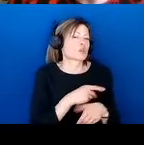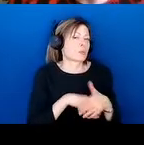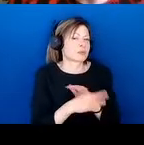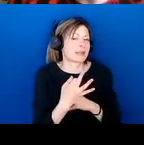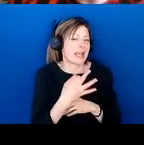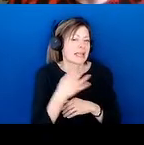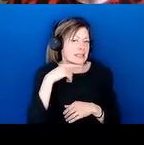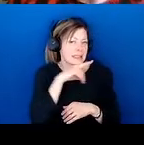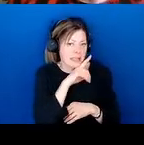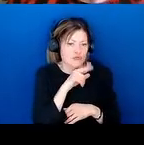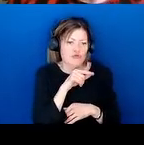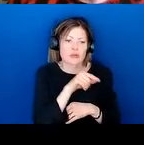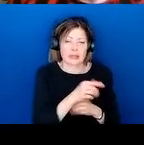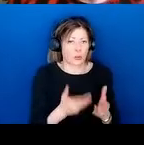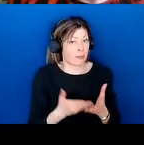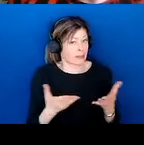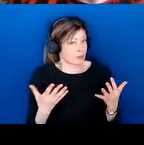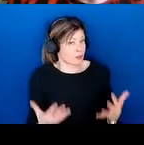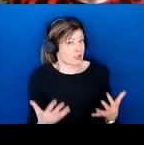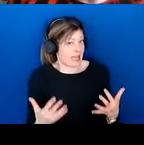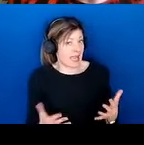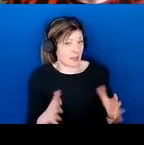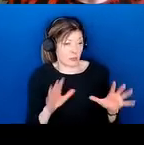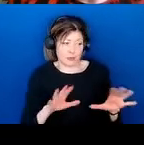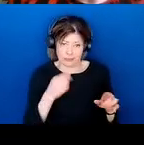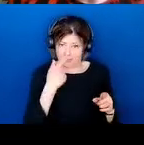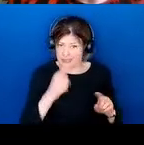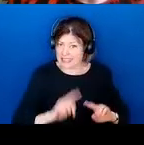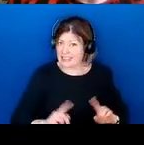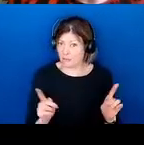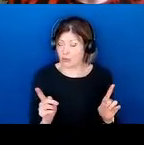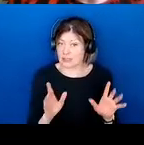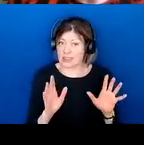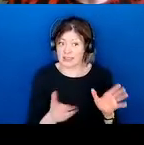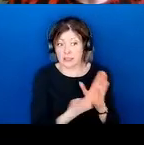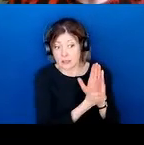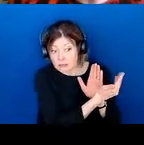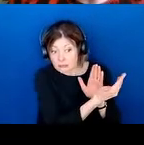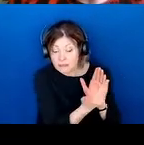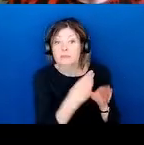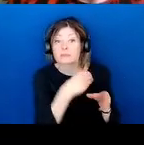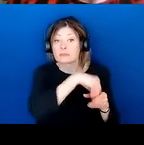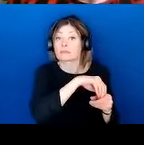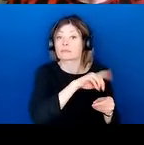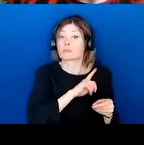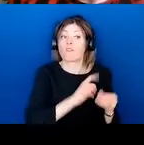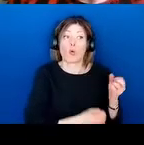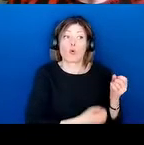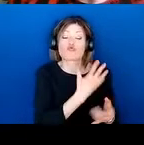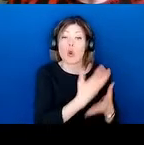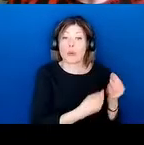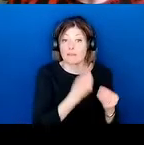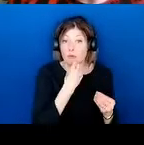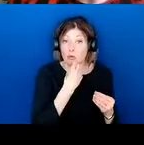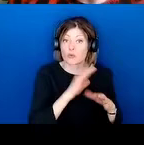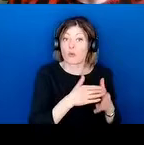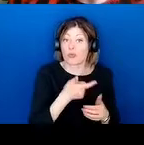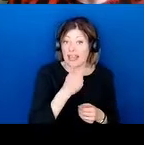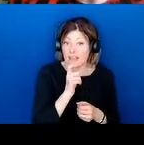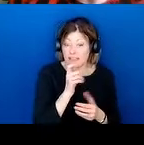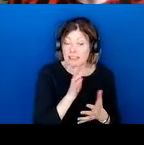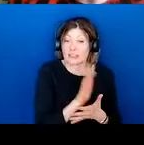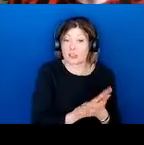today's. As the walled garden is used as a kitchen garden for Painshill Cafe, the current produce has to